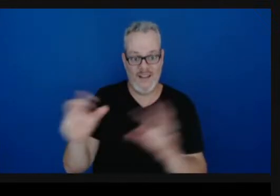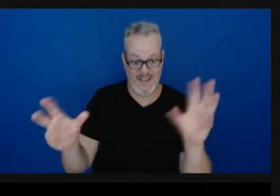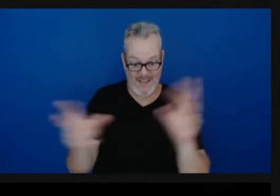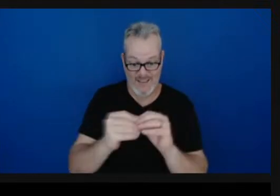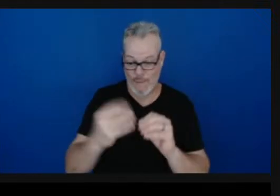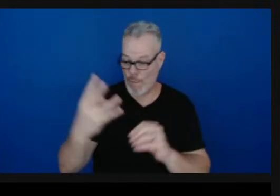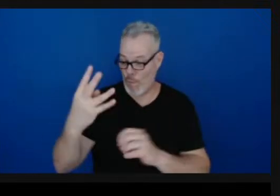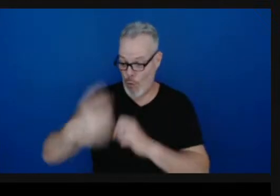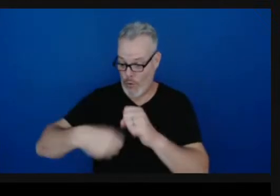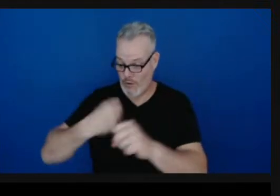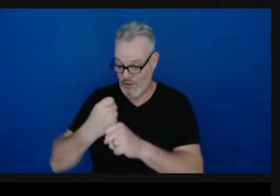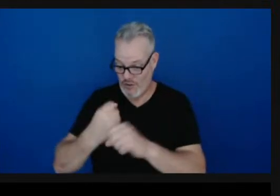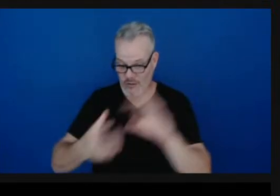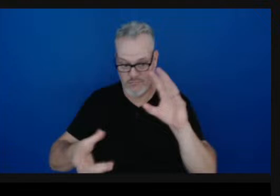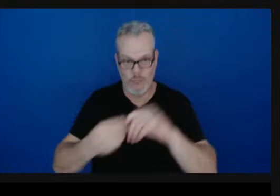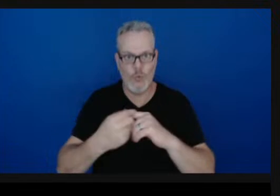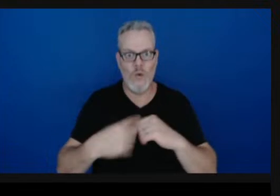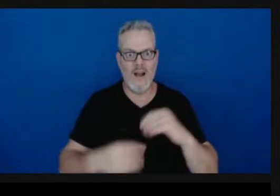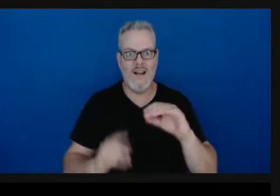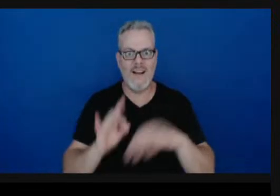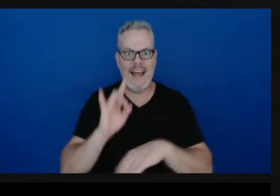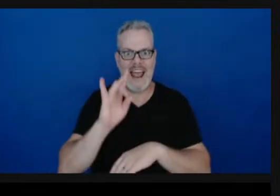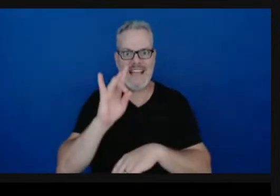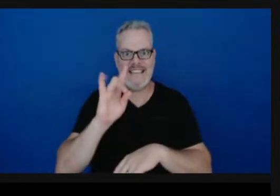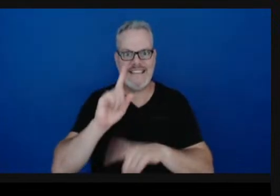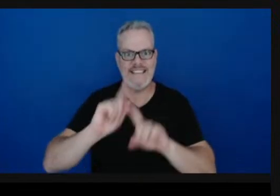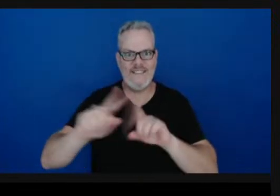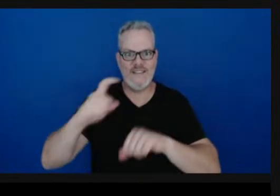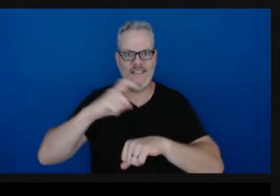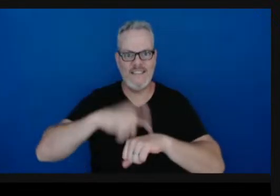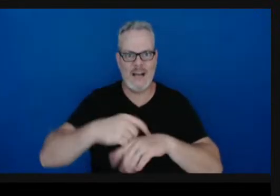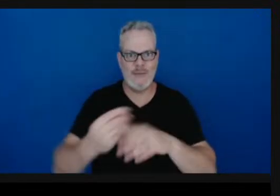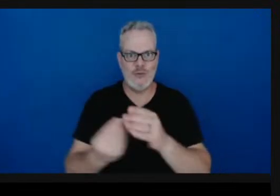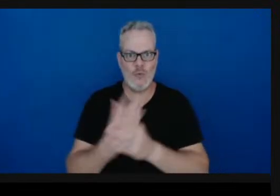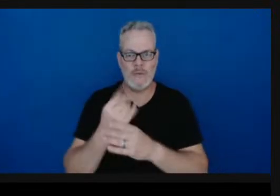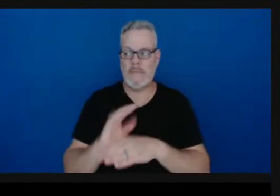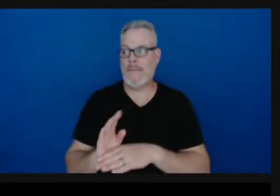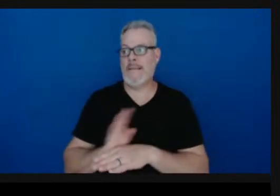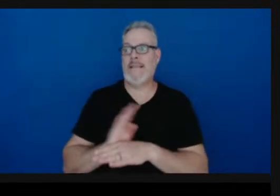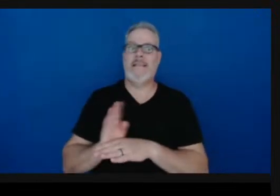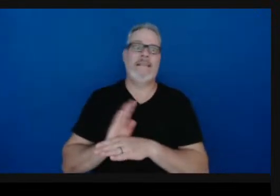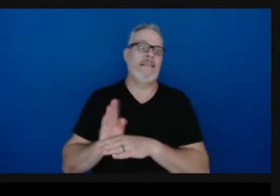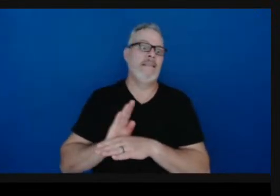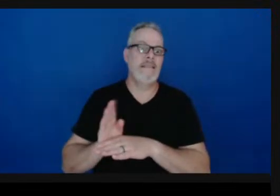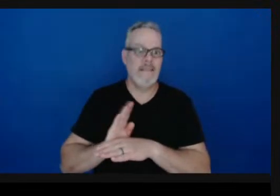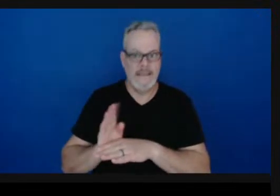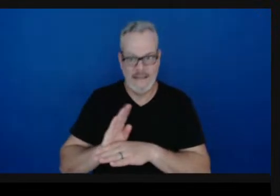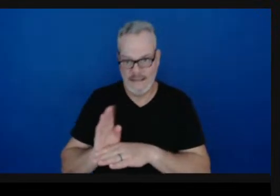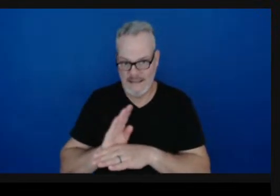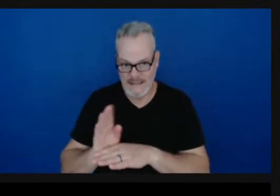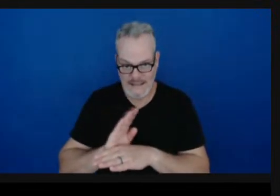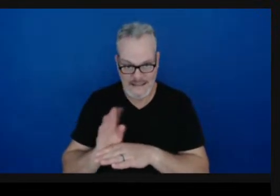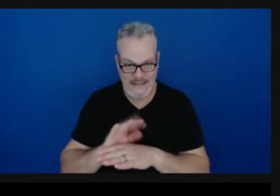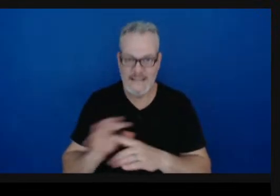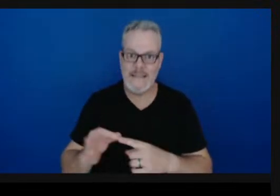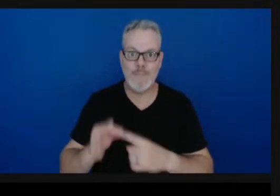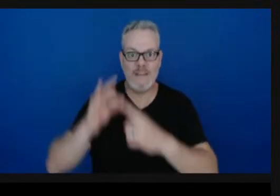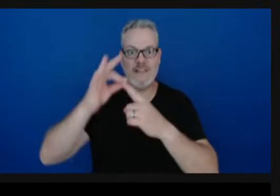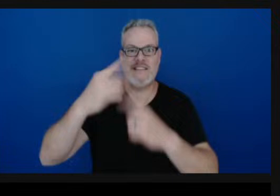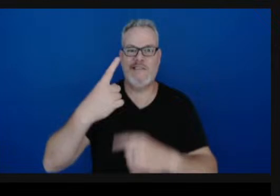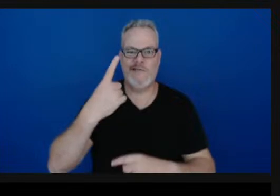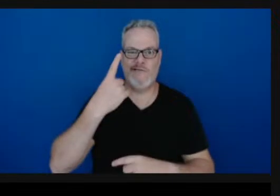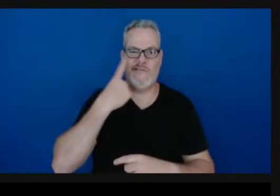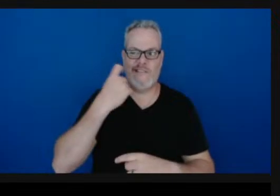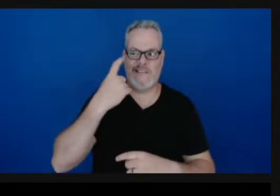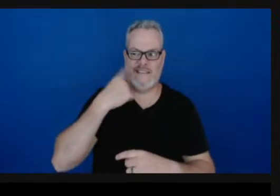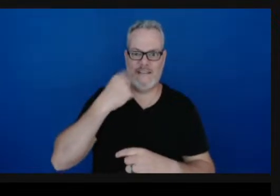years. We've been busy with a lot of stuff going on, and especially recently with 2 in the